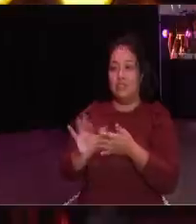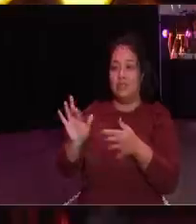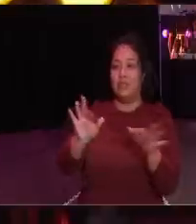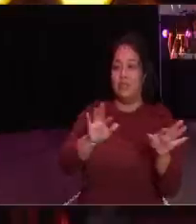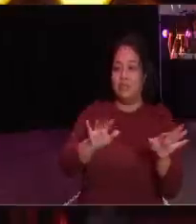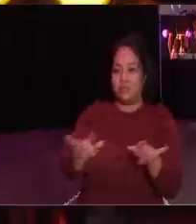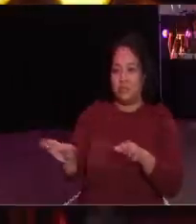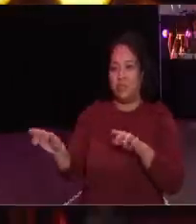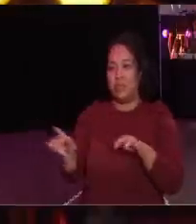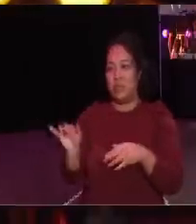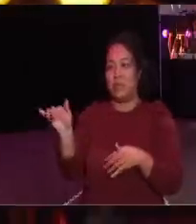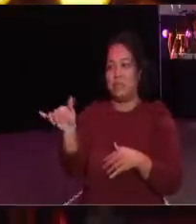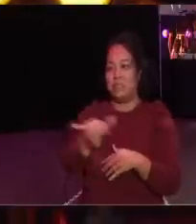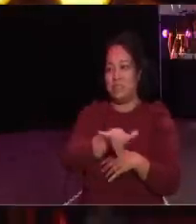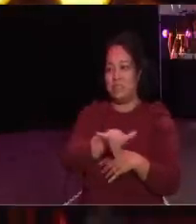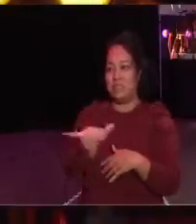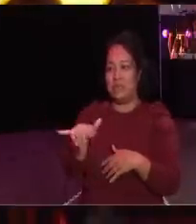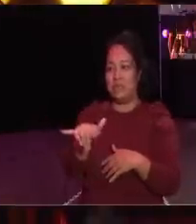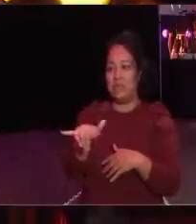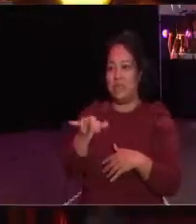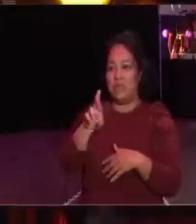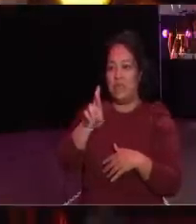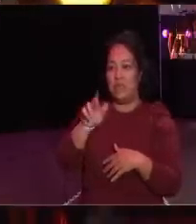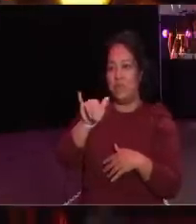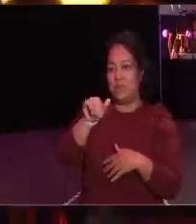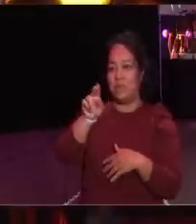the same. Y el ritmo era el mismo. And the rhythm was